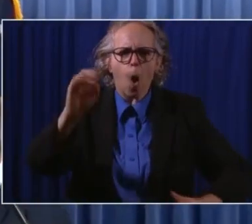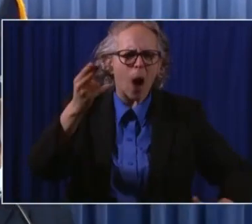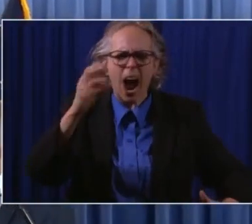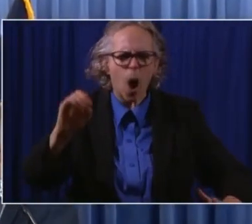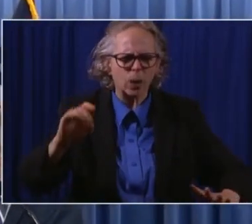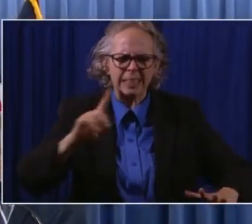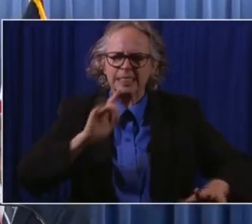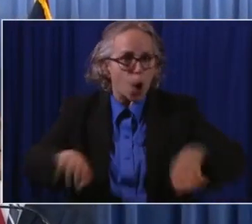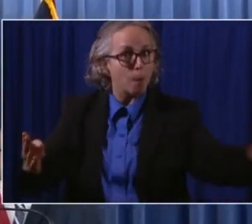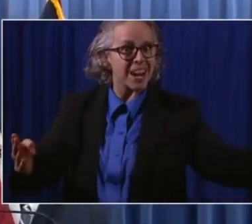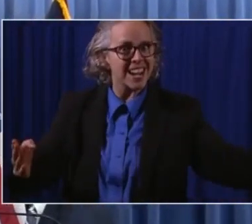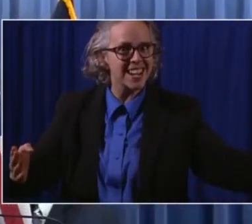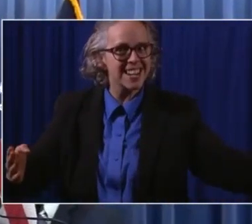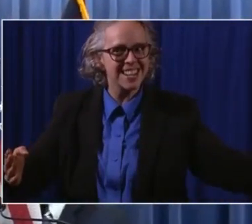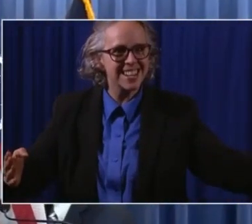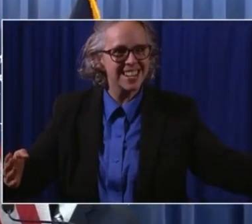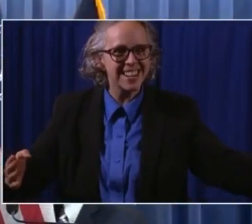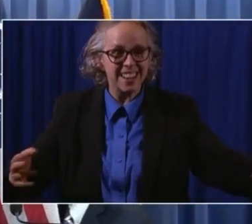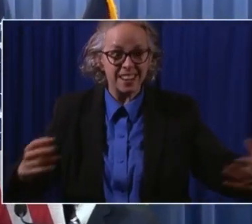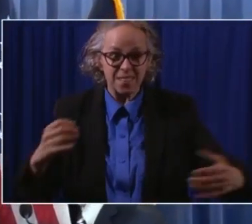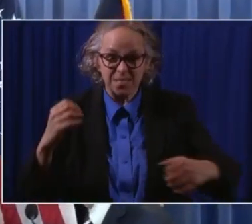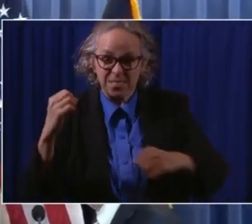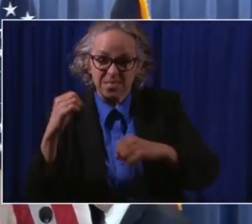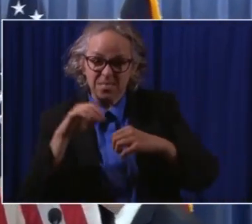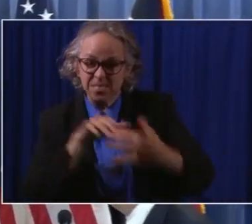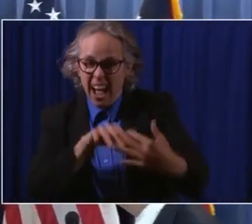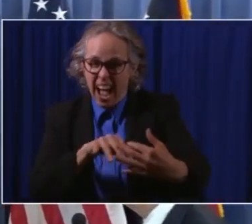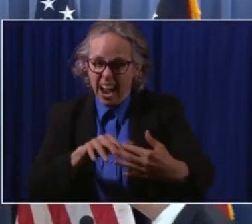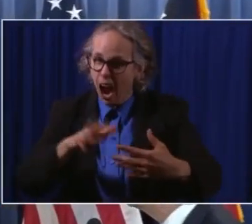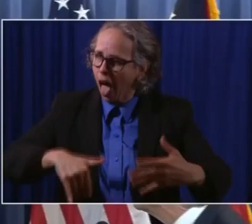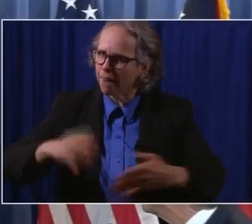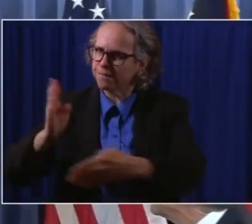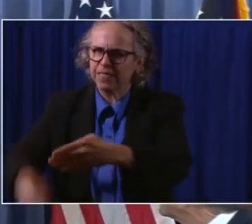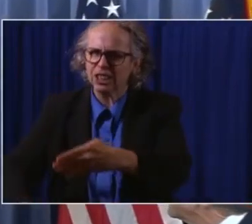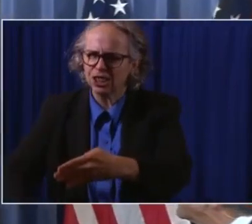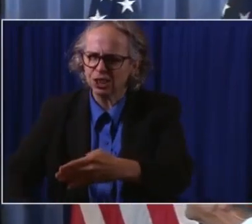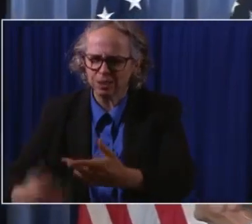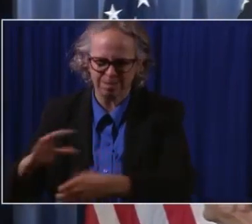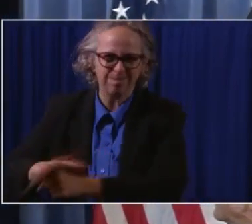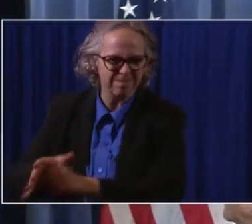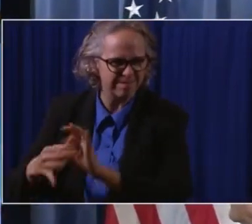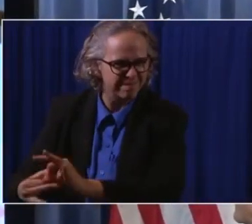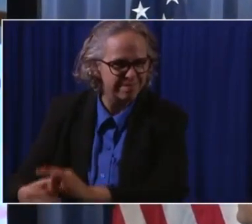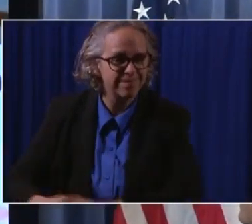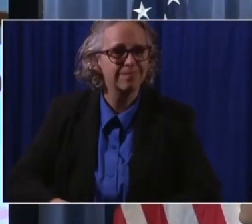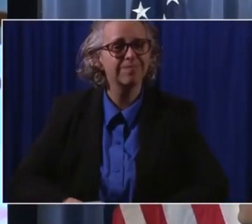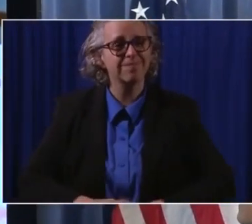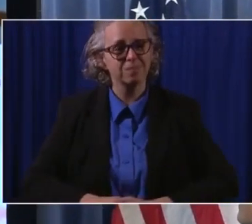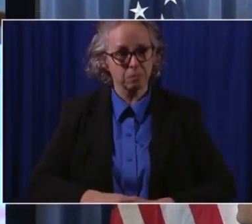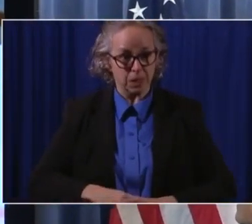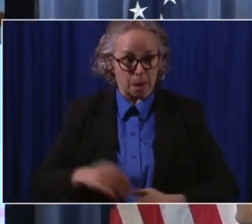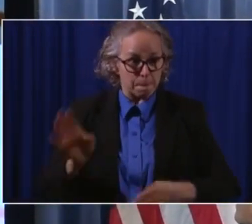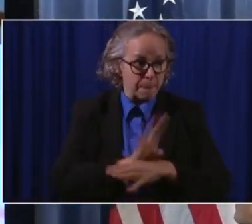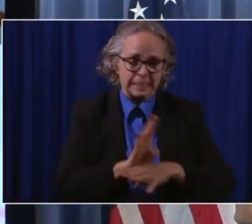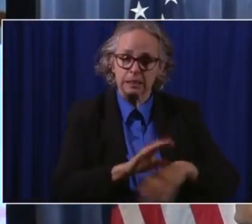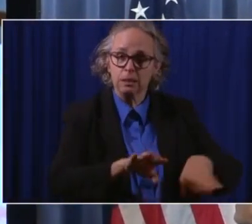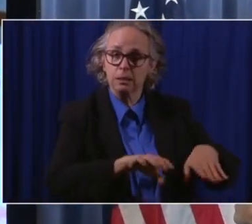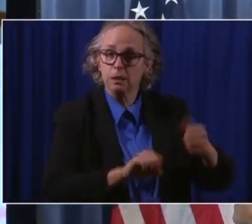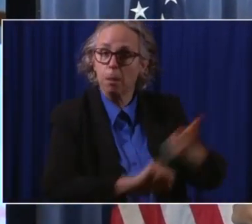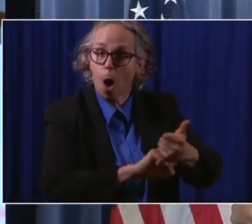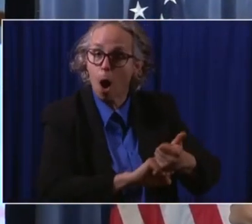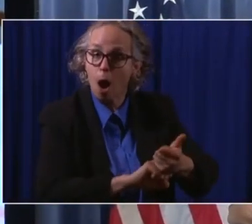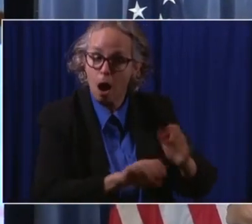open, but the fight against COVID-19 isn't finished. To continue supporting businesses, first